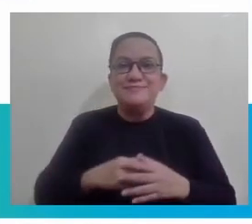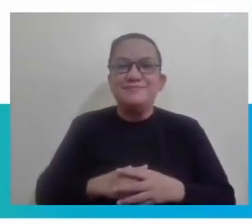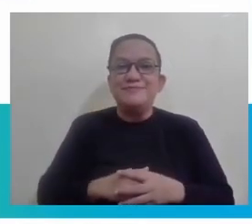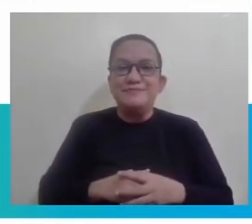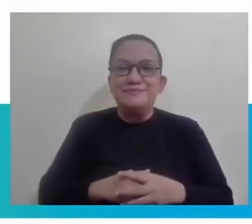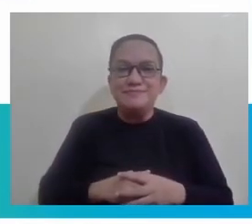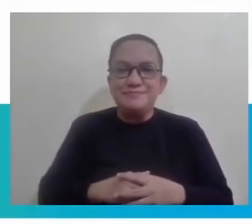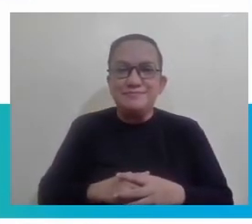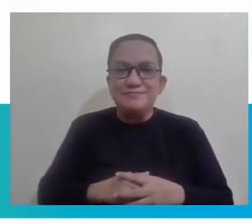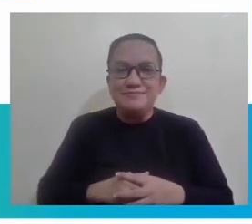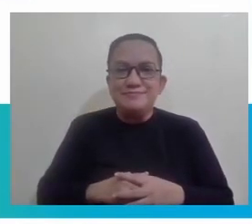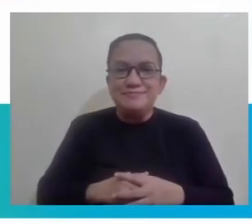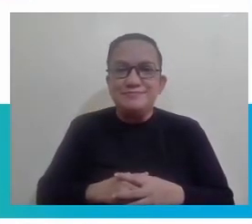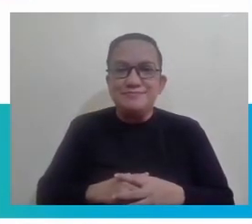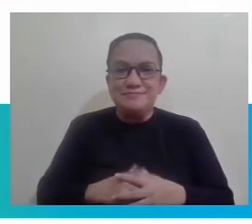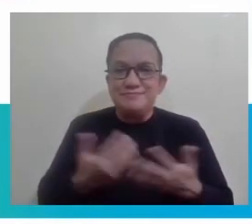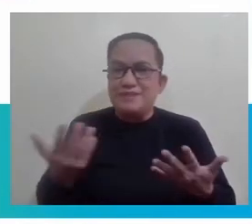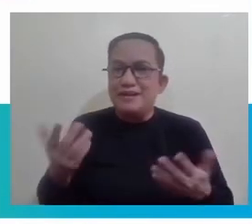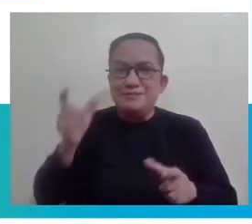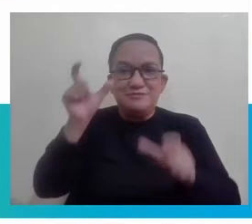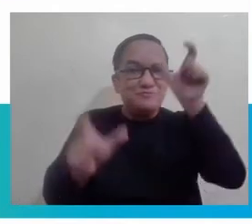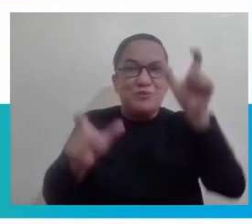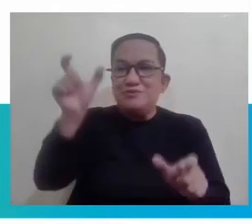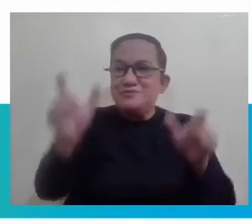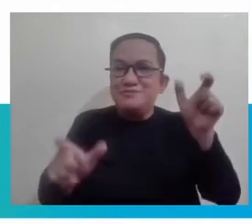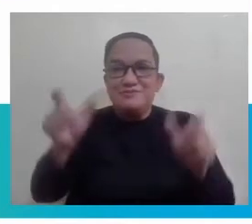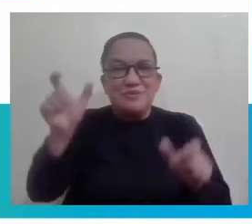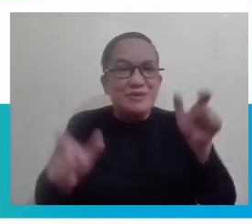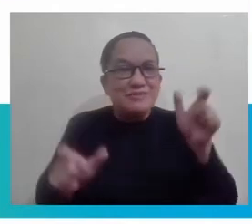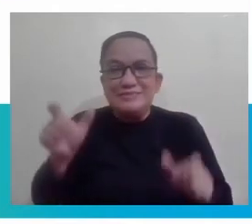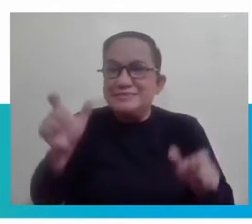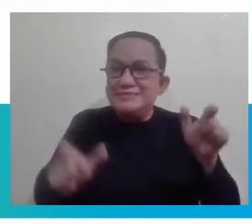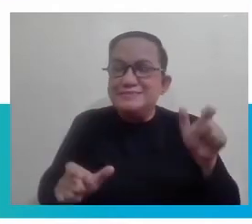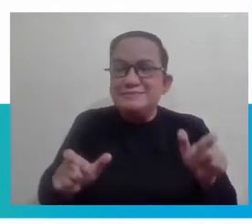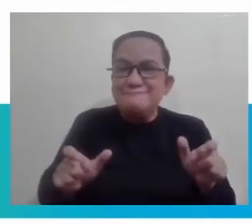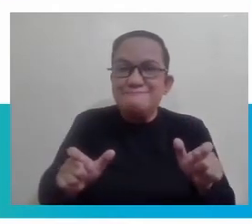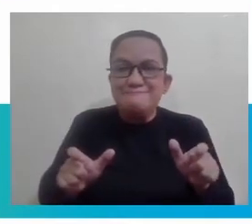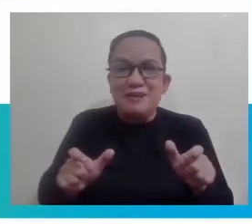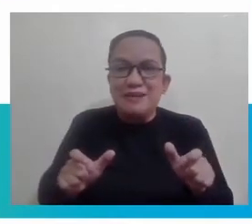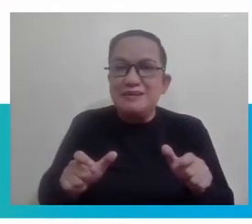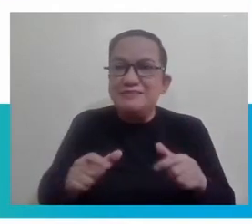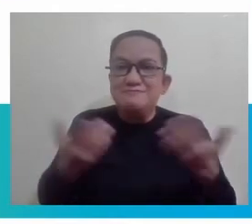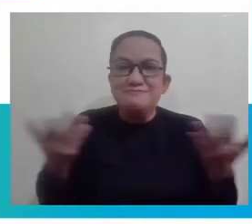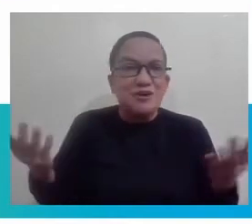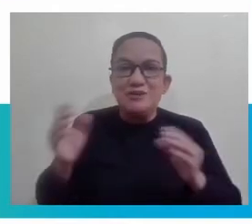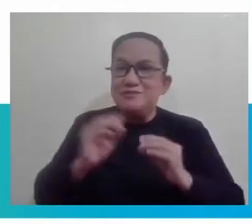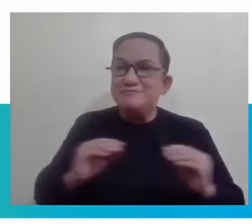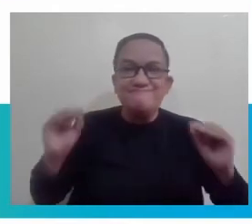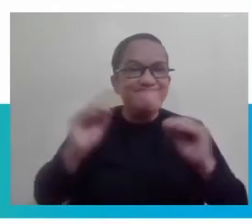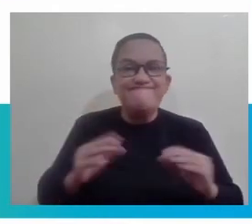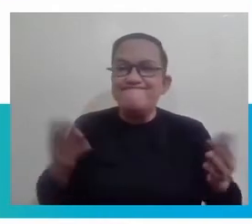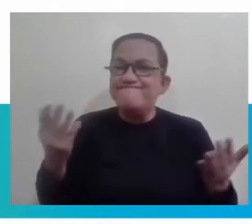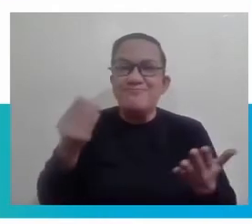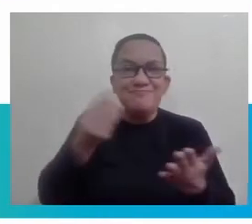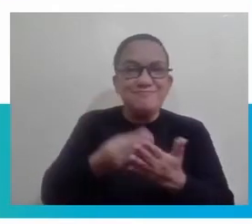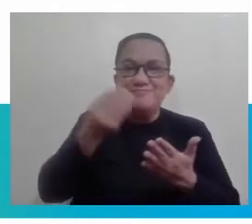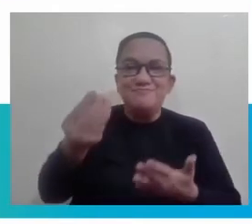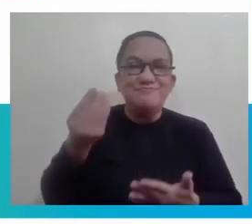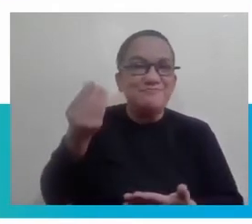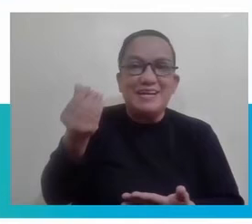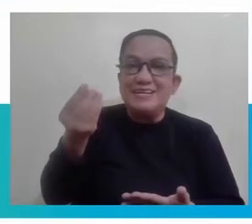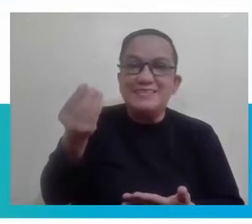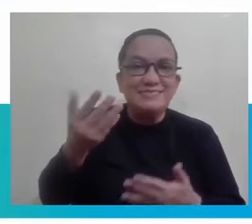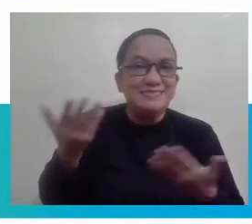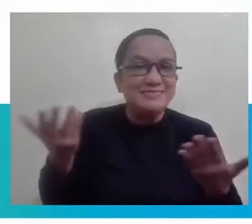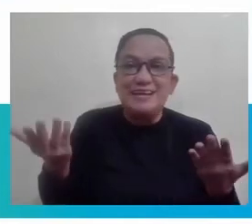coming to buy our goods at the market, so the cash money flow is very slow. We find it